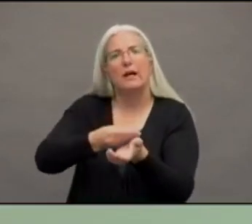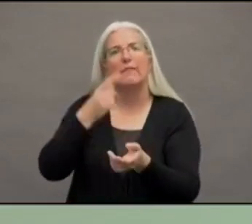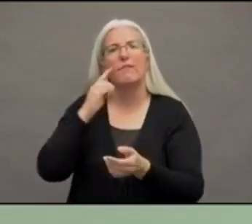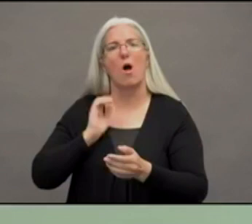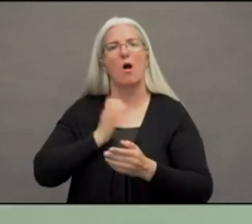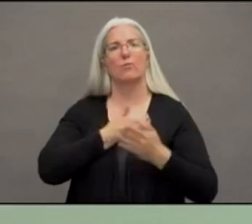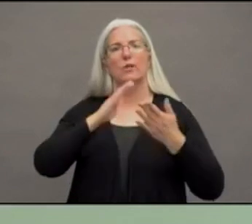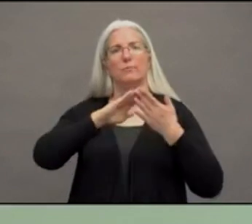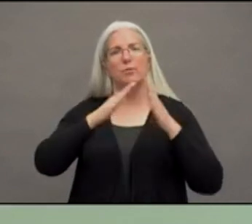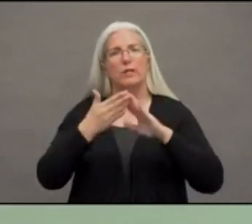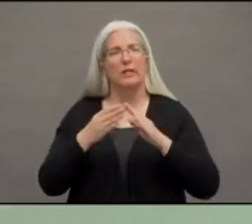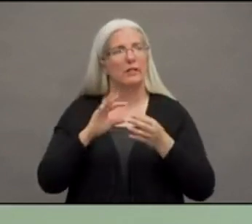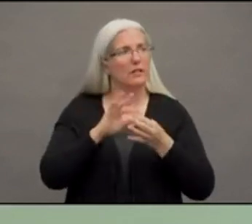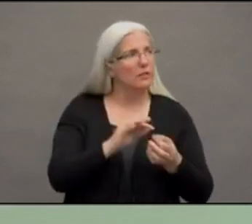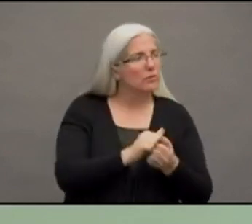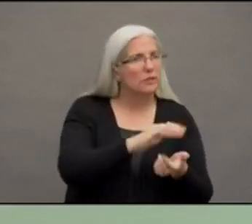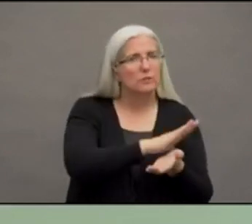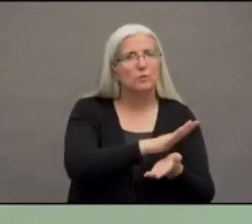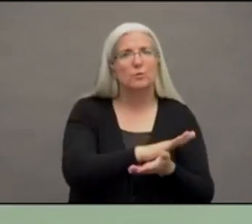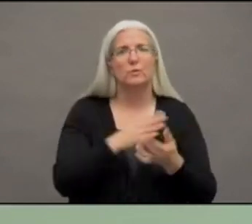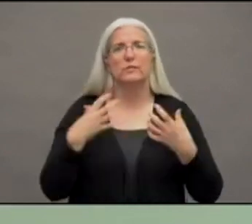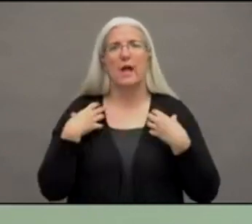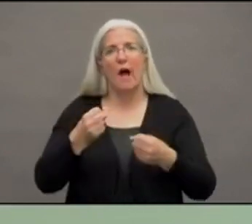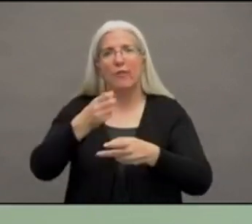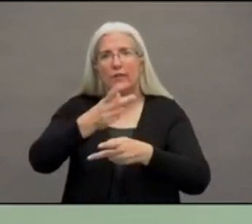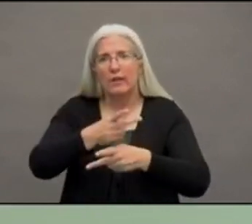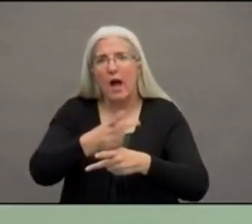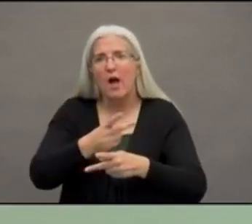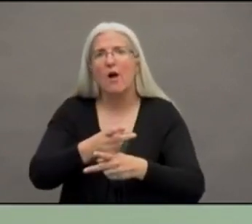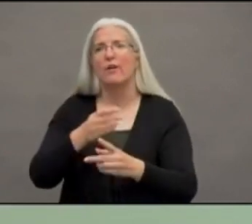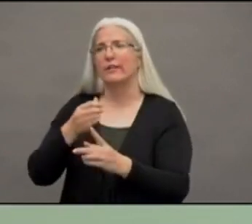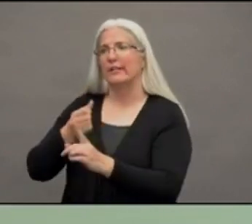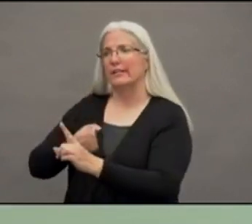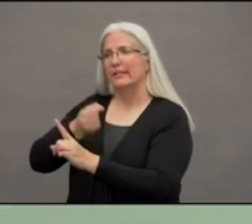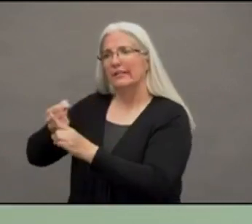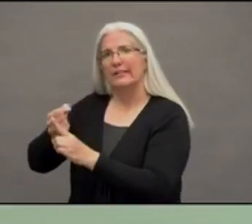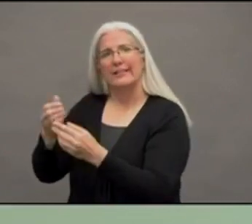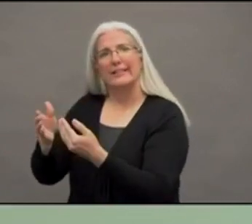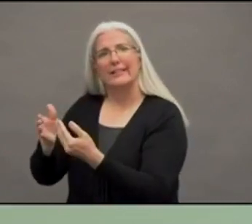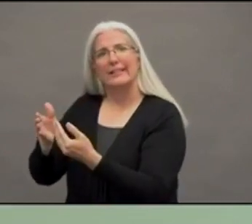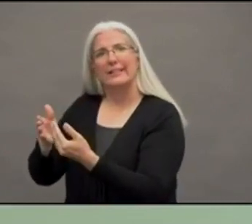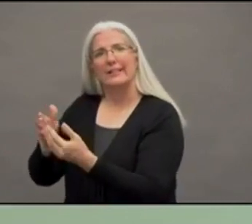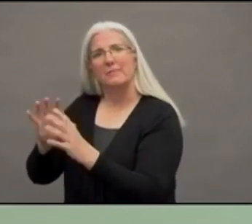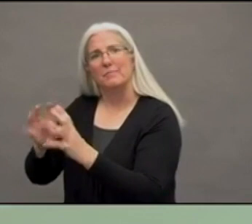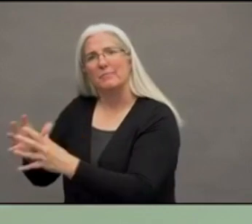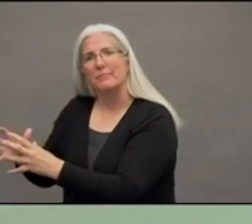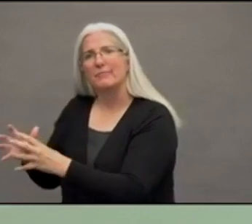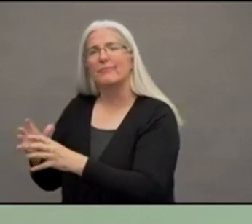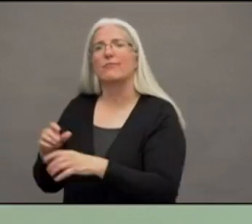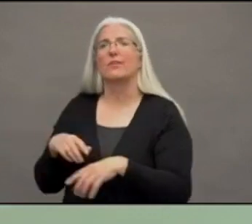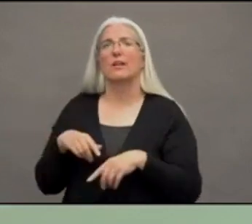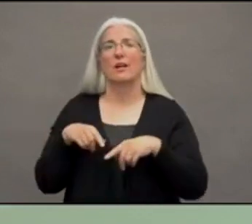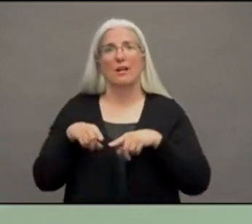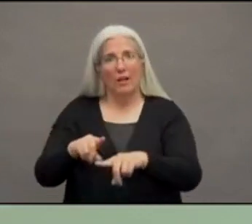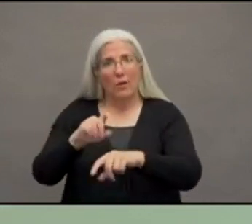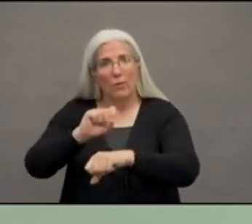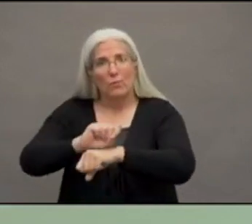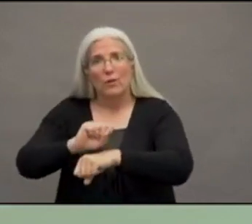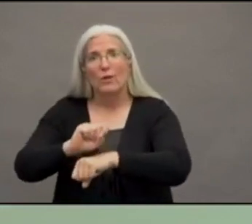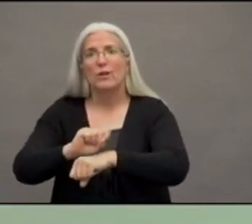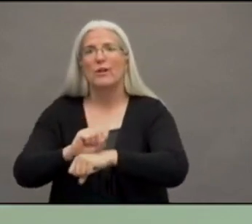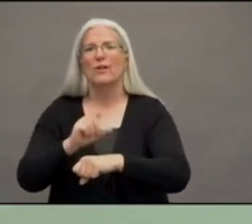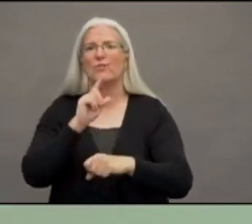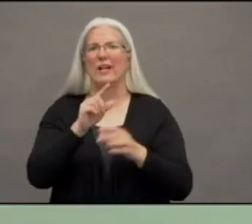vulnerable populations, roads, and much, much more. And that is why it is so important that all of us take the census and that we